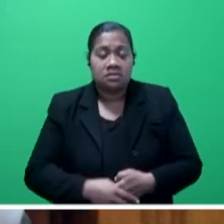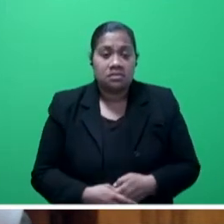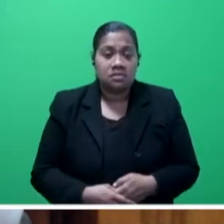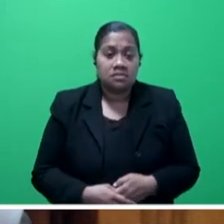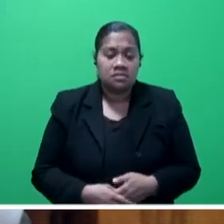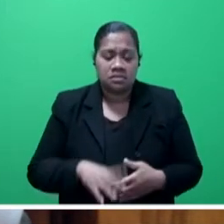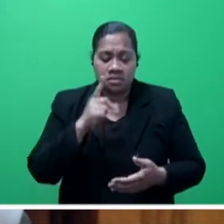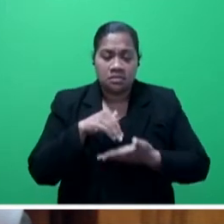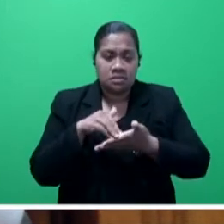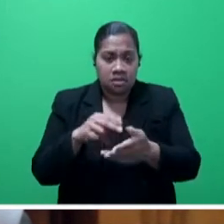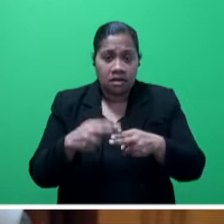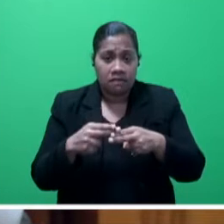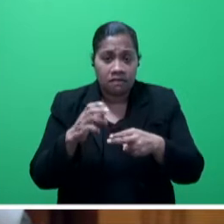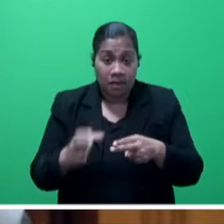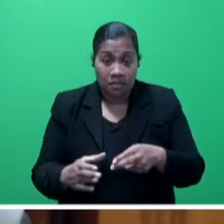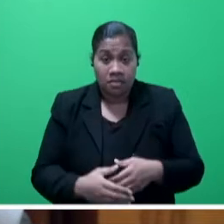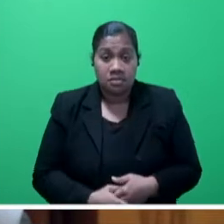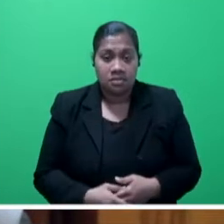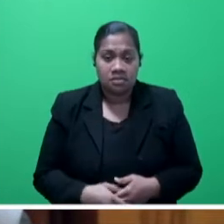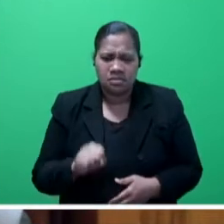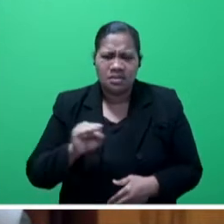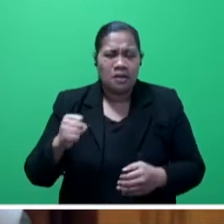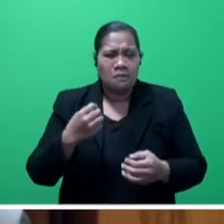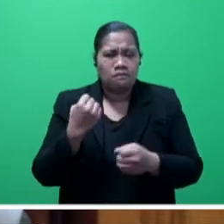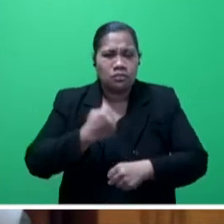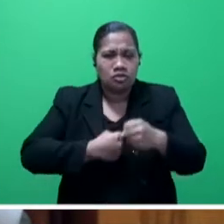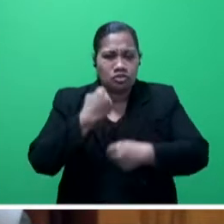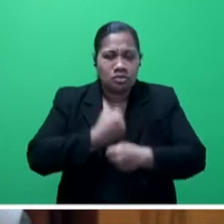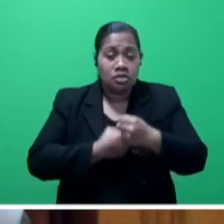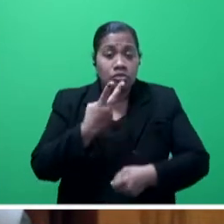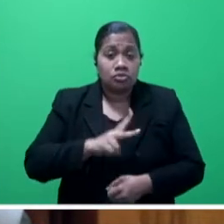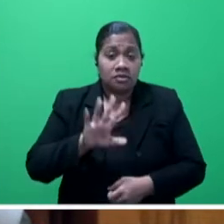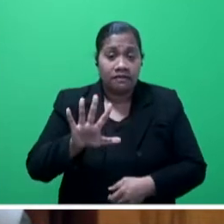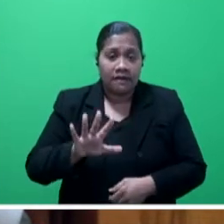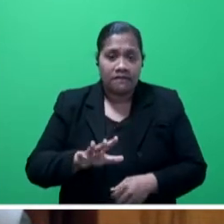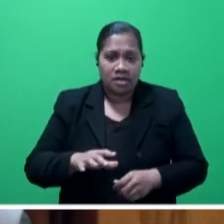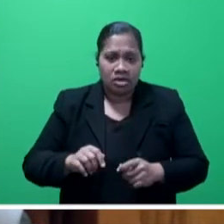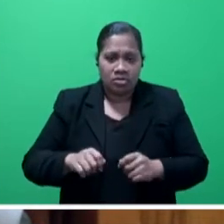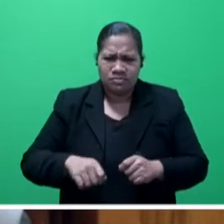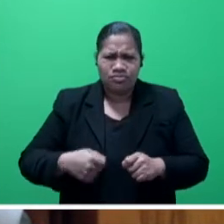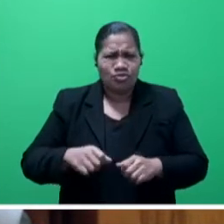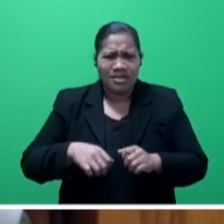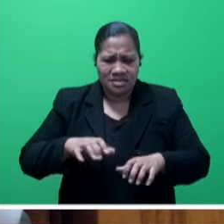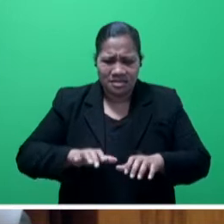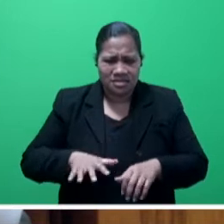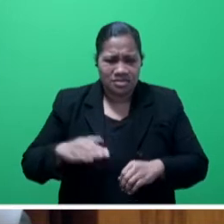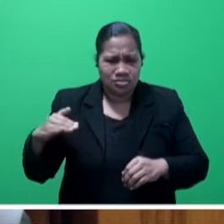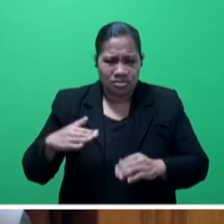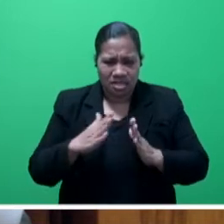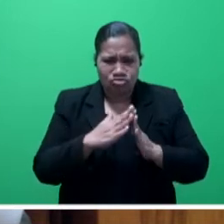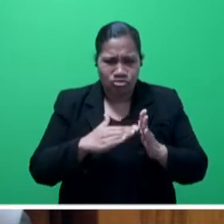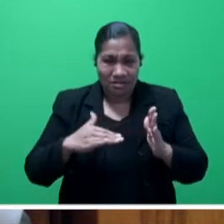to assist farmers by machinery. 25 tractors and 5 diggers will be purchased for cooperatives,